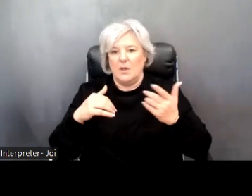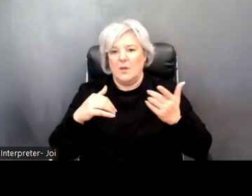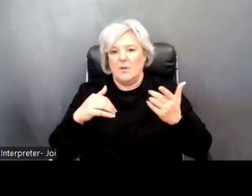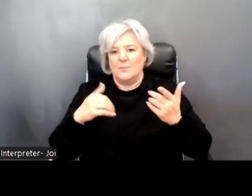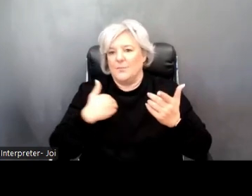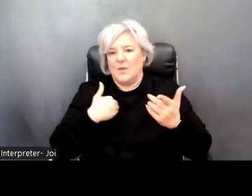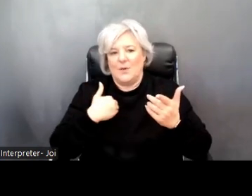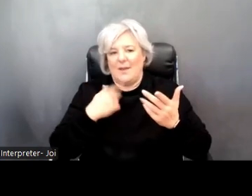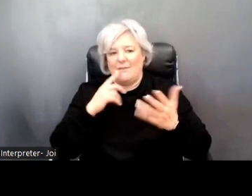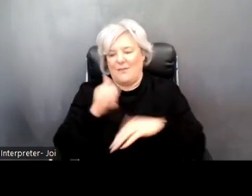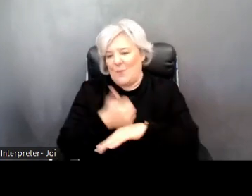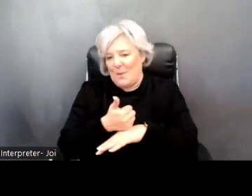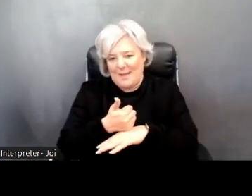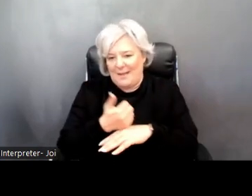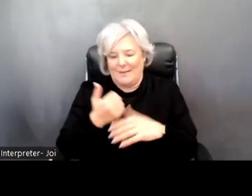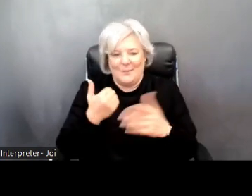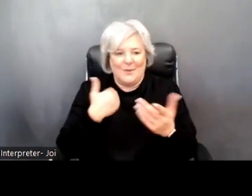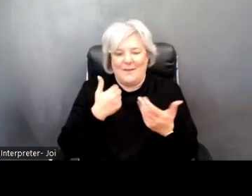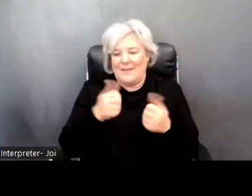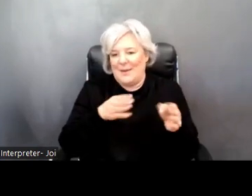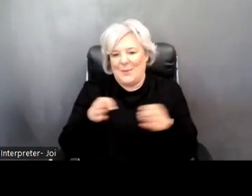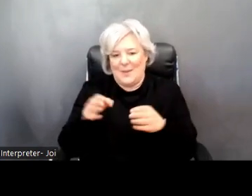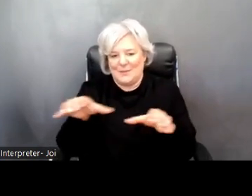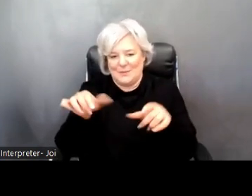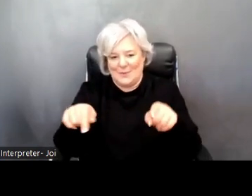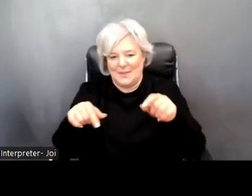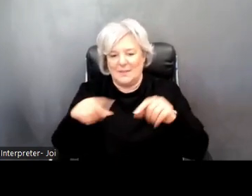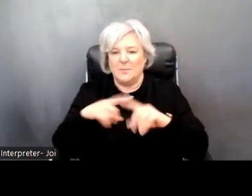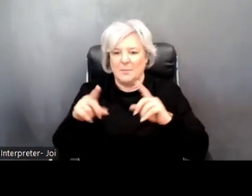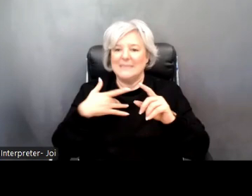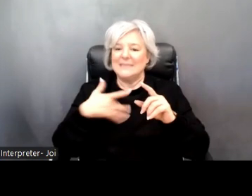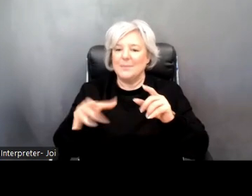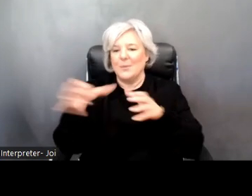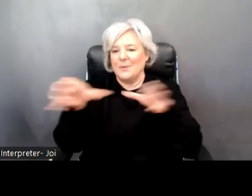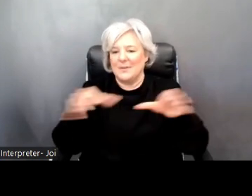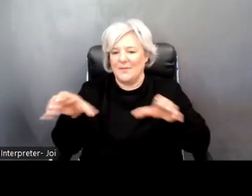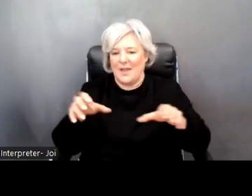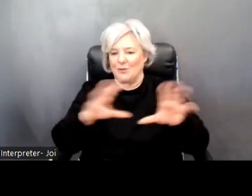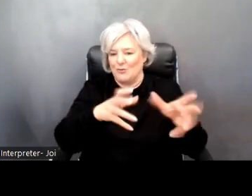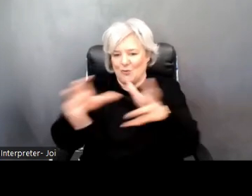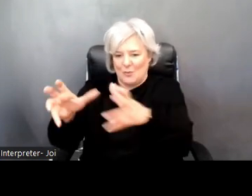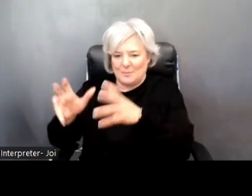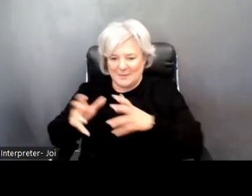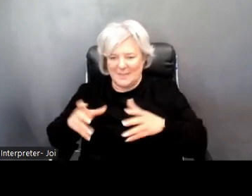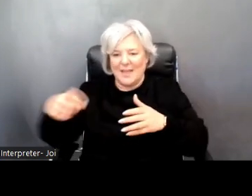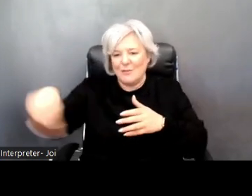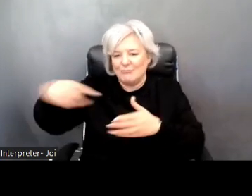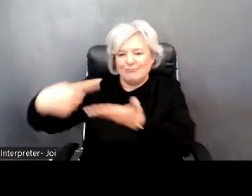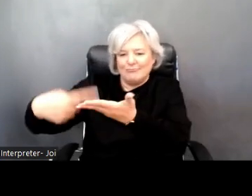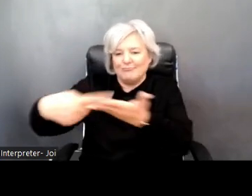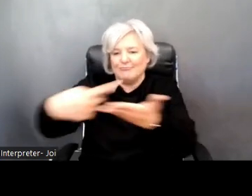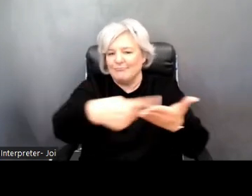the format or the way to do this, because usually we would divide you up into 3 groups and have you kind of discuss these